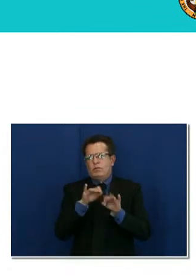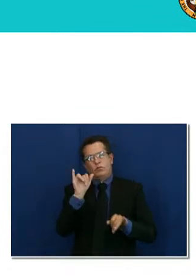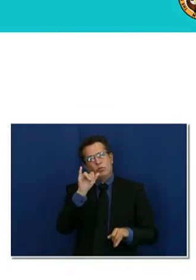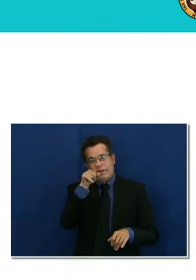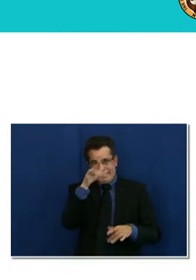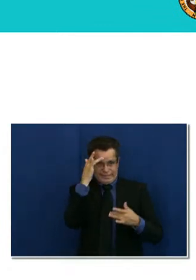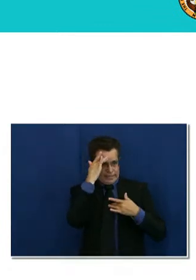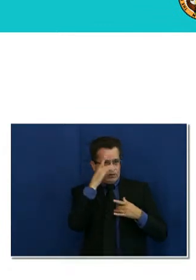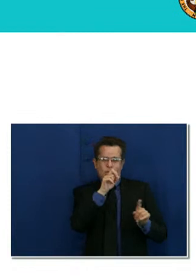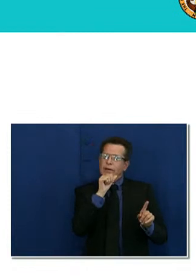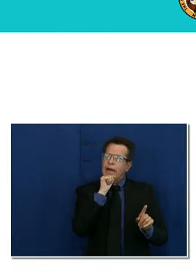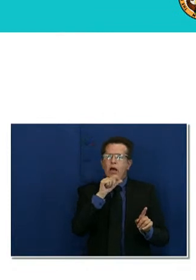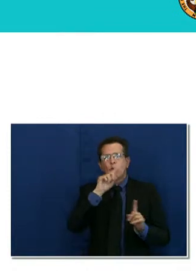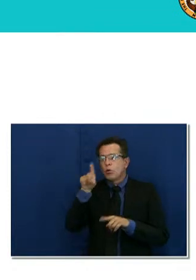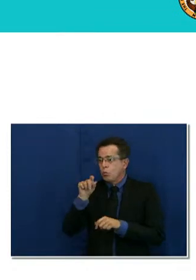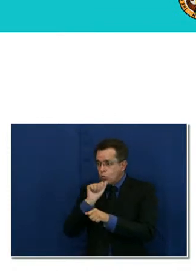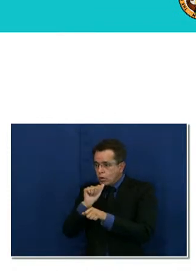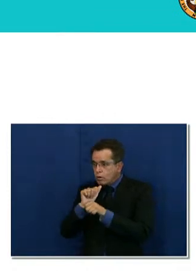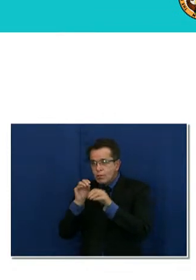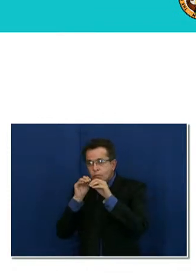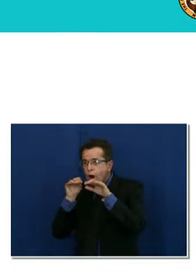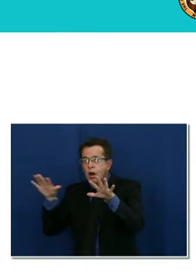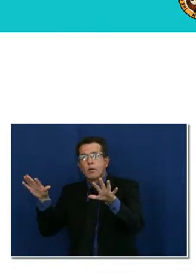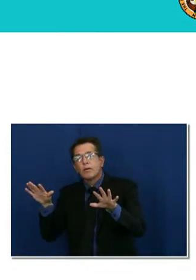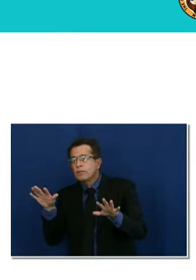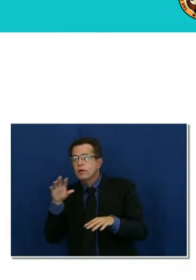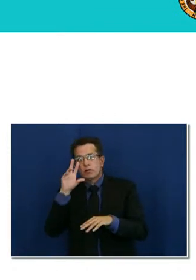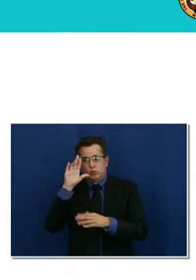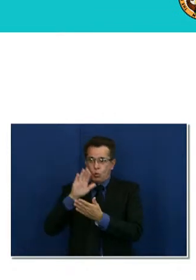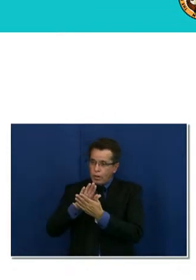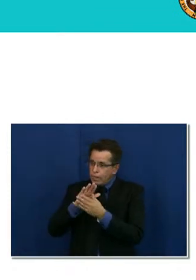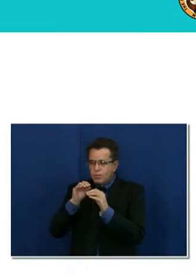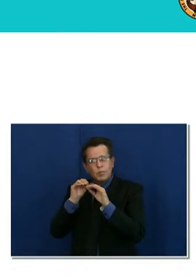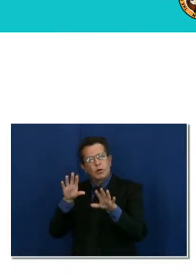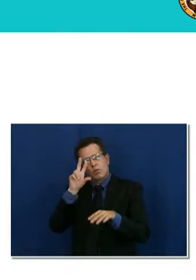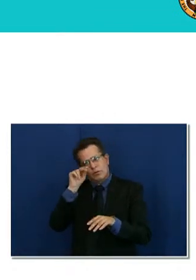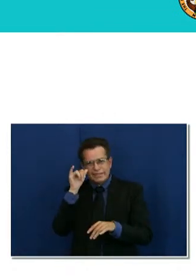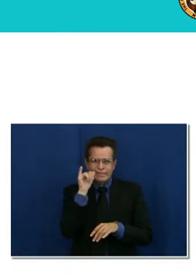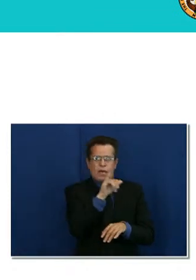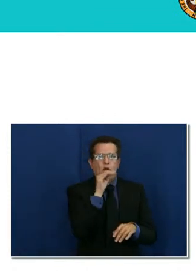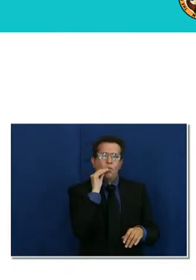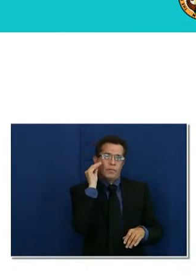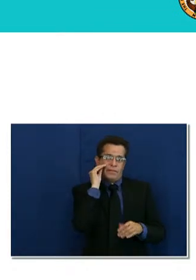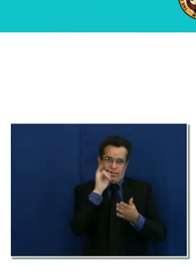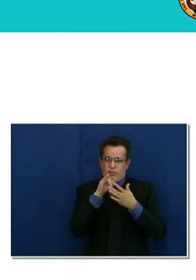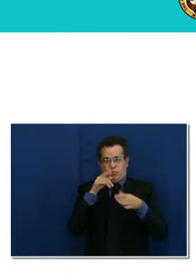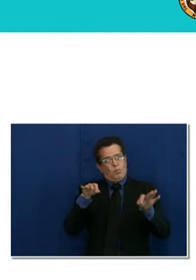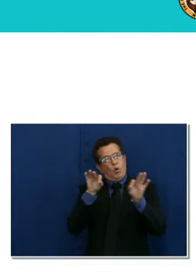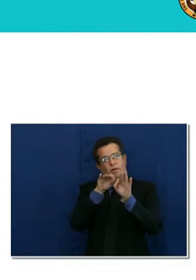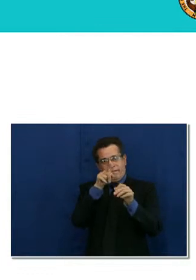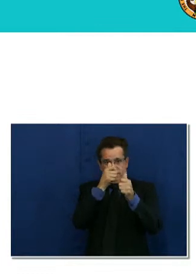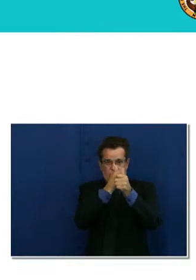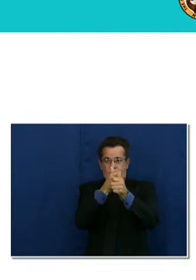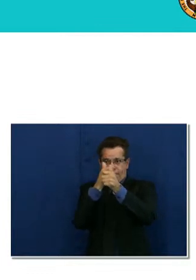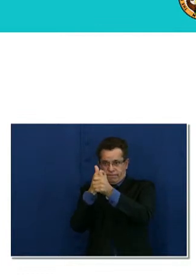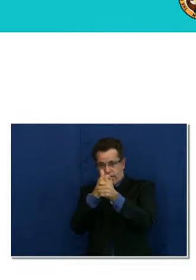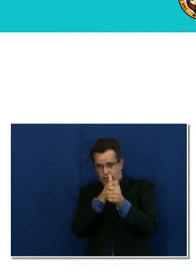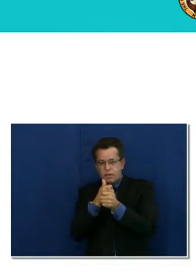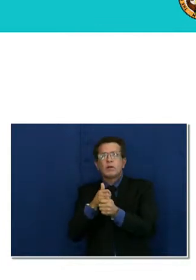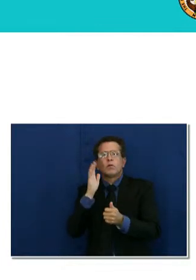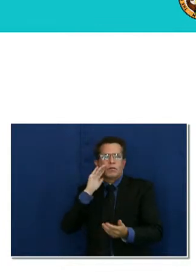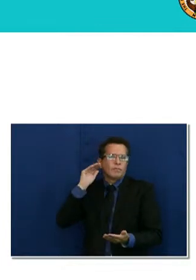sick, do not go to work, do not go to school. These strategies matter because they decrease